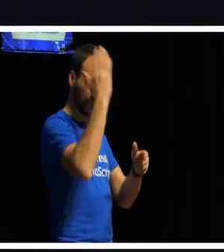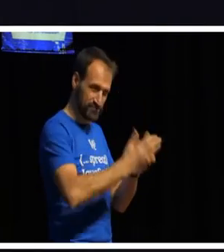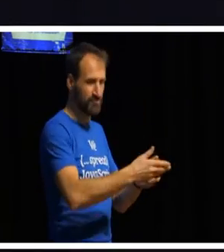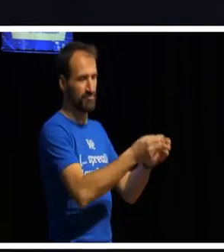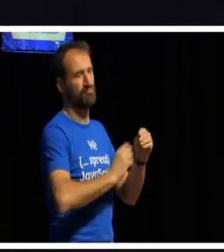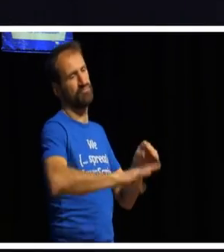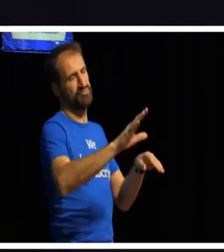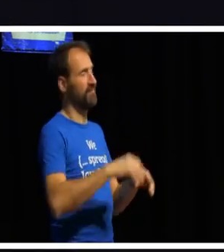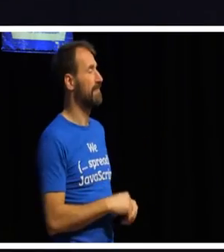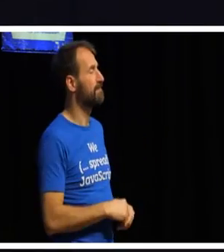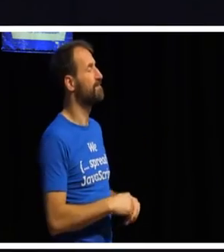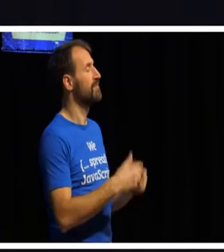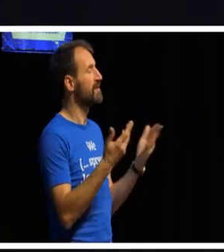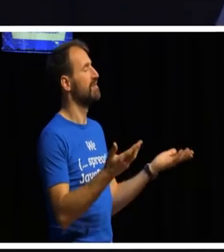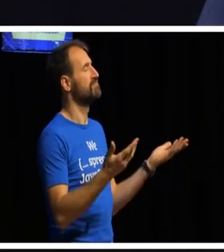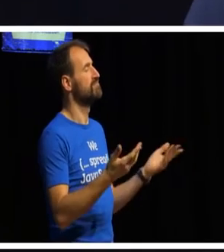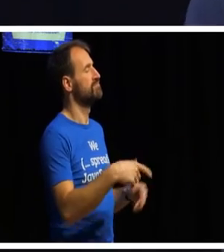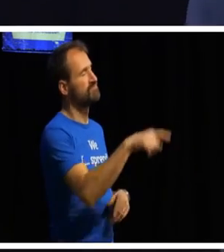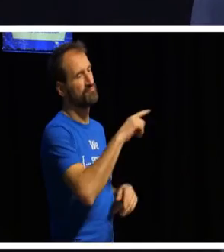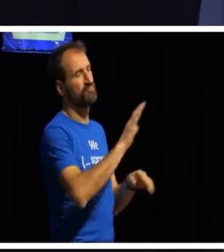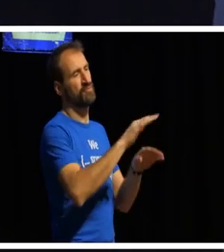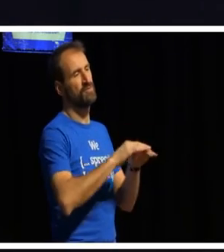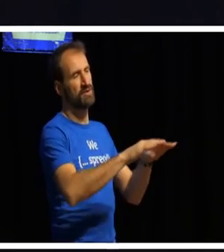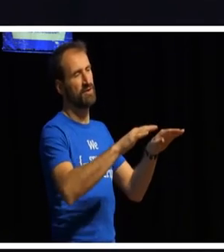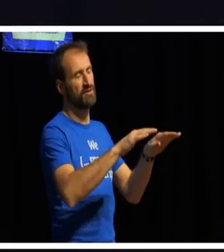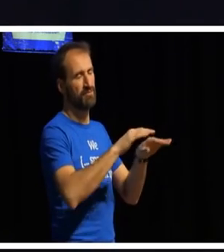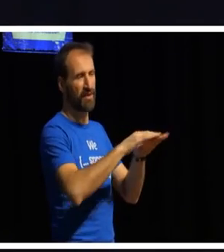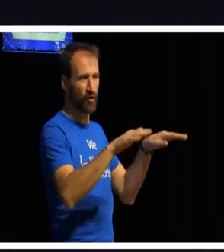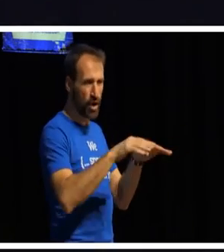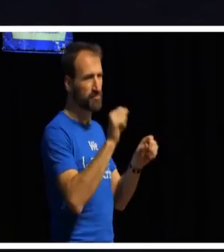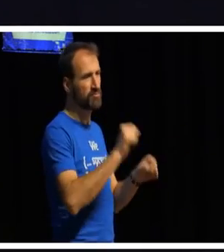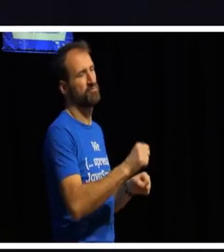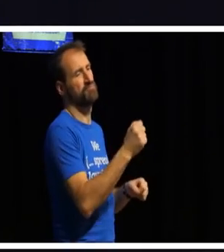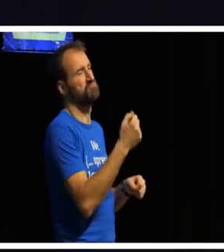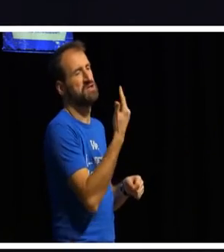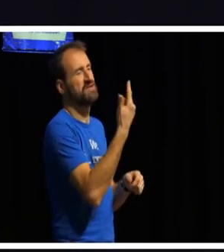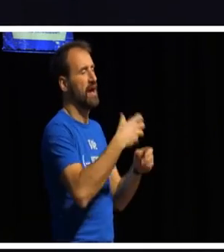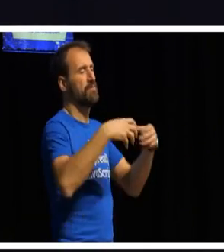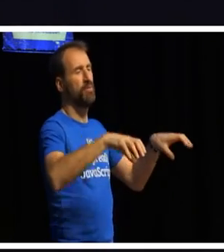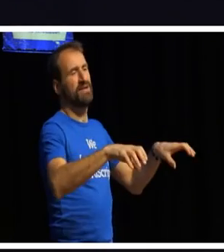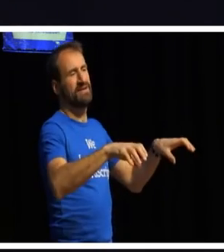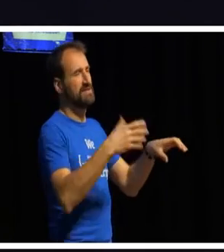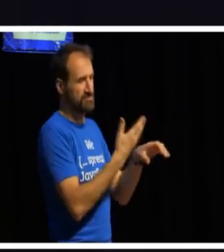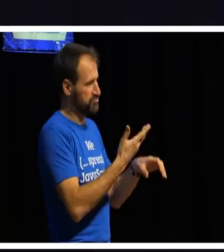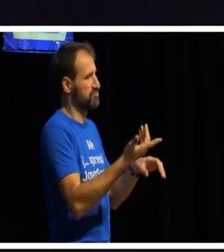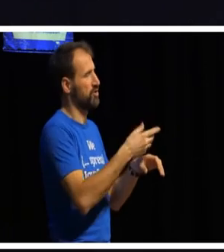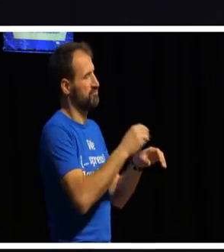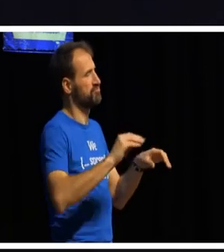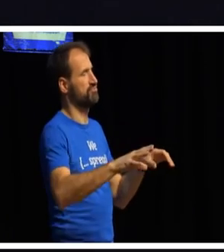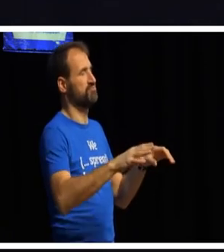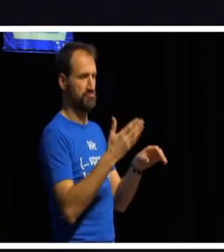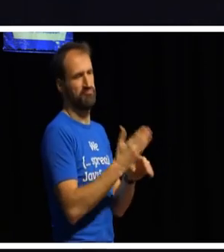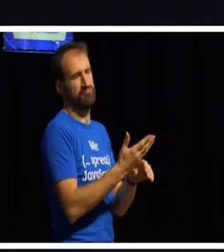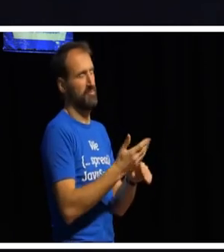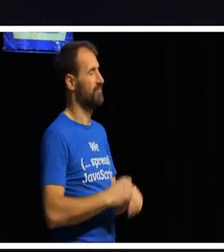Once you get your transform stream, it just has two properties, a writable and a readable, the input and the output. And this works really well because you can